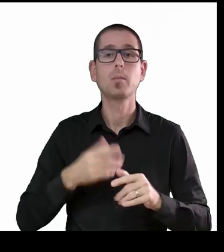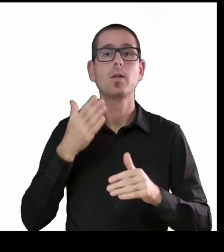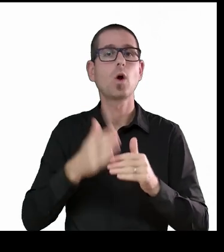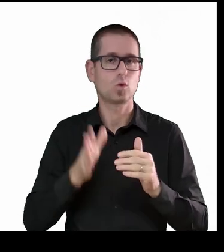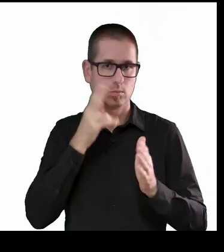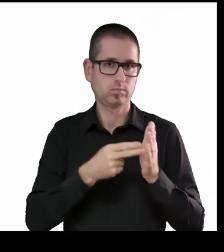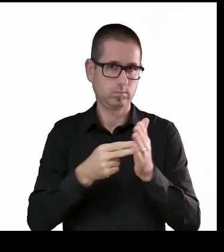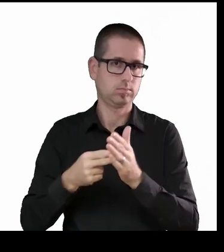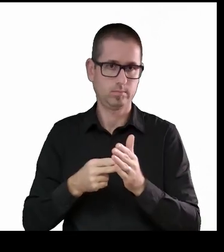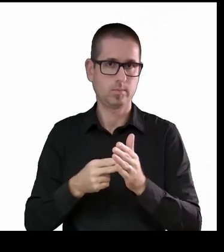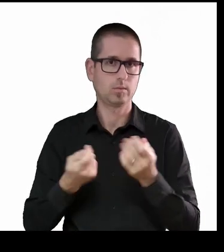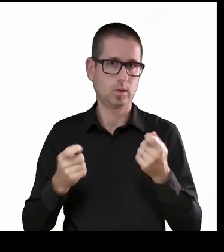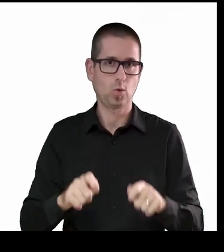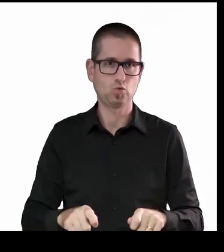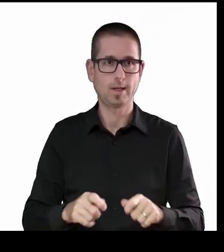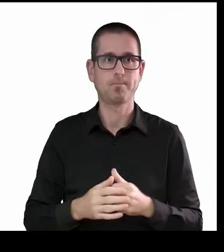short conclusion.